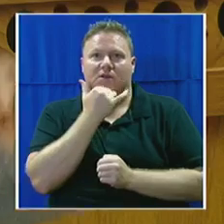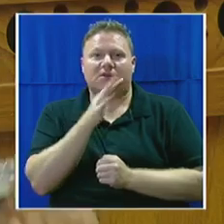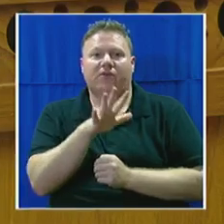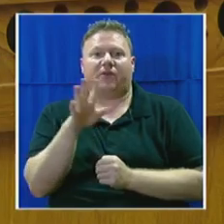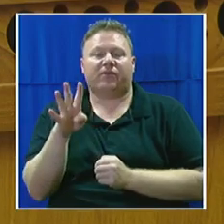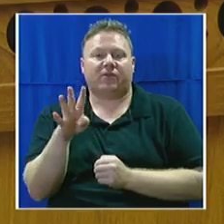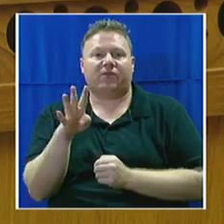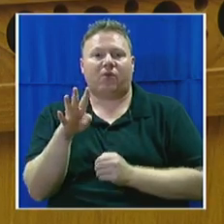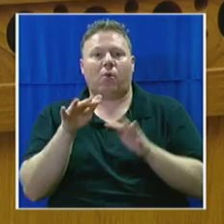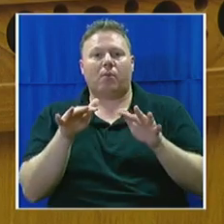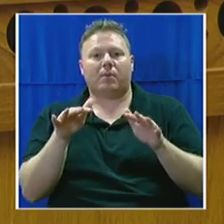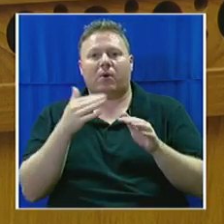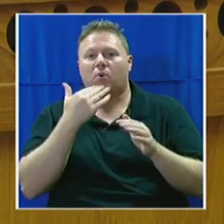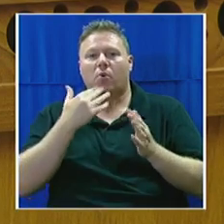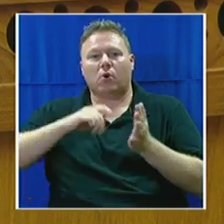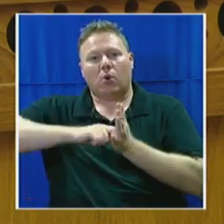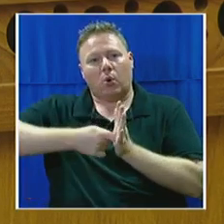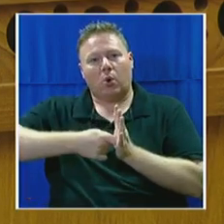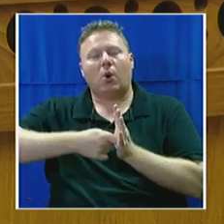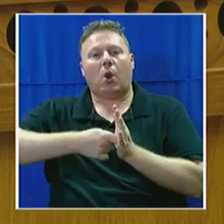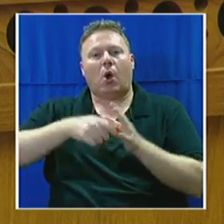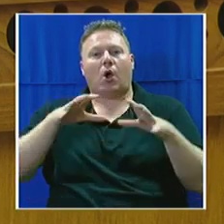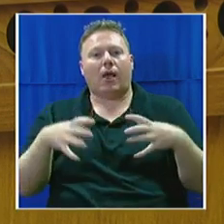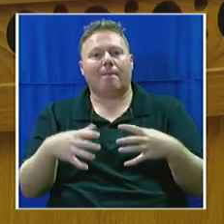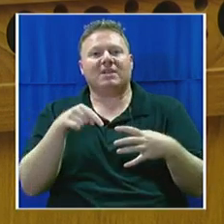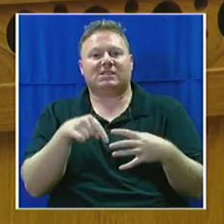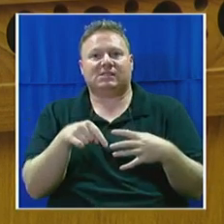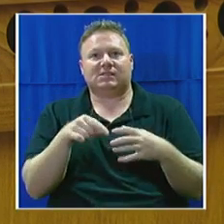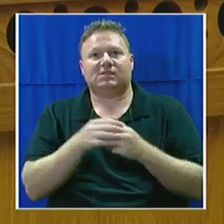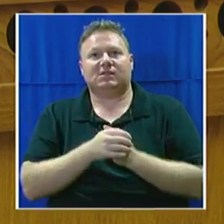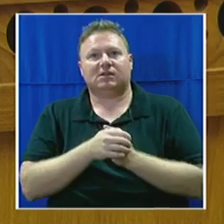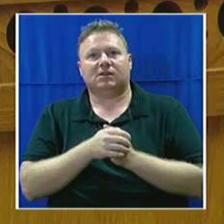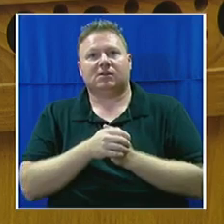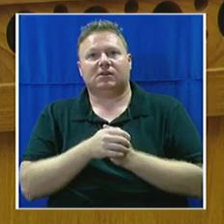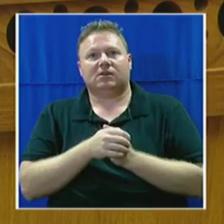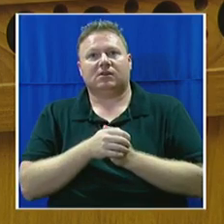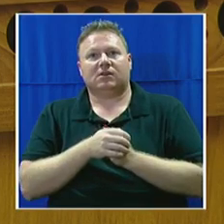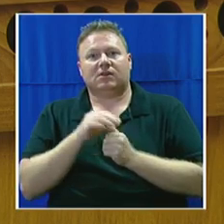the embassy was in possession of a correspondence that showed ukuthi there were 78.